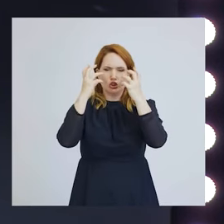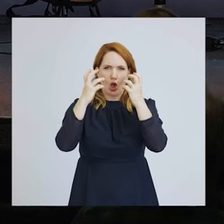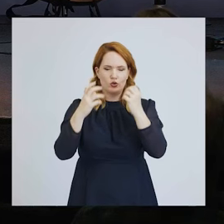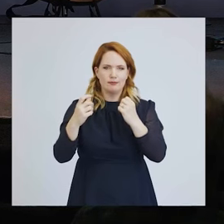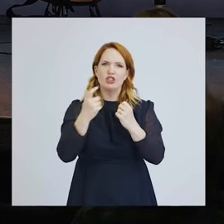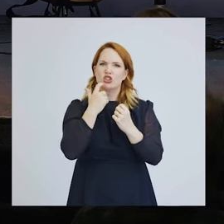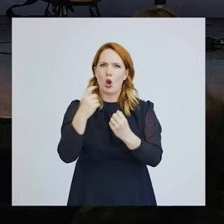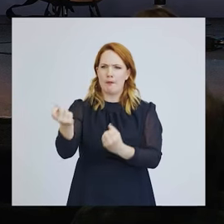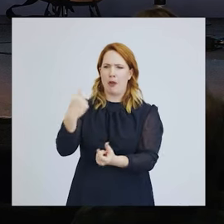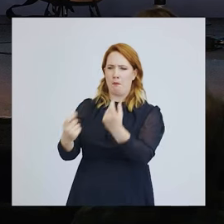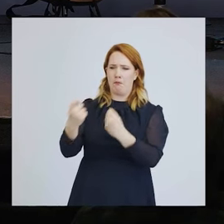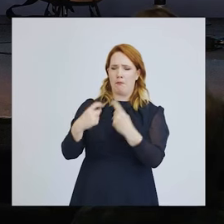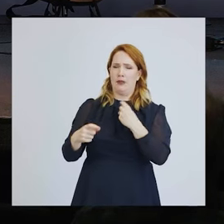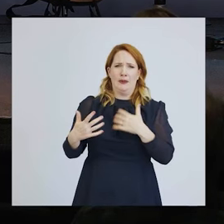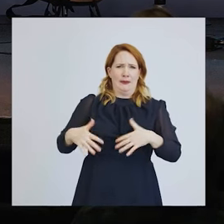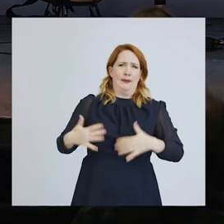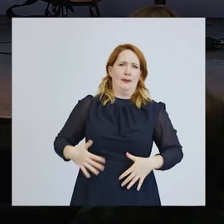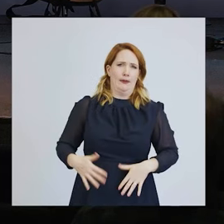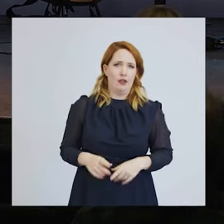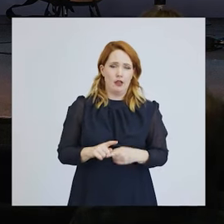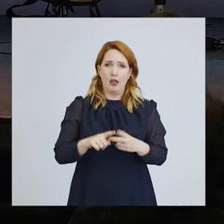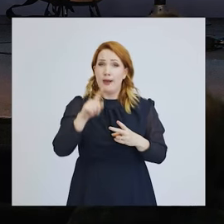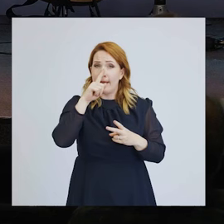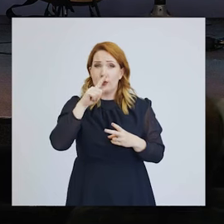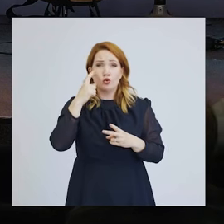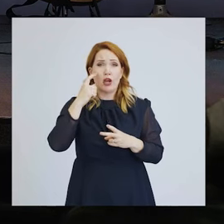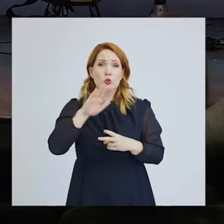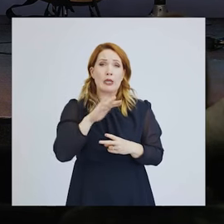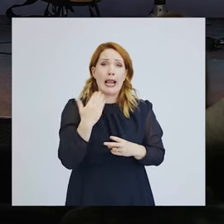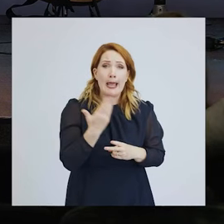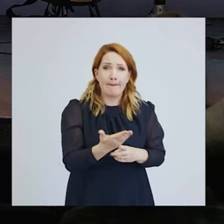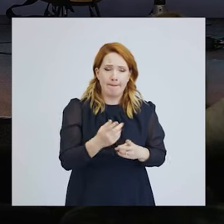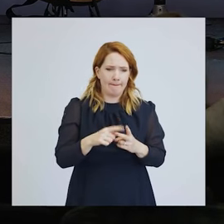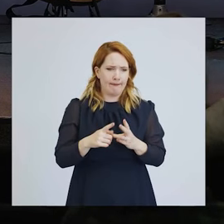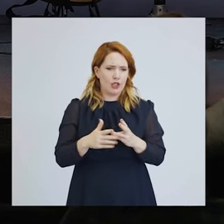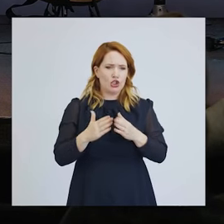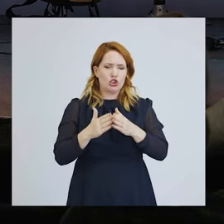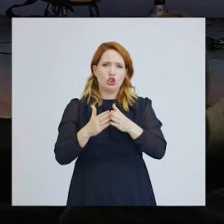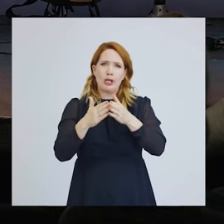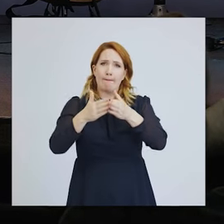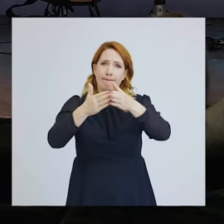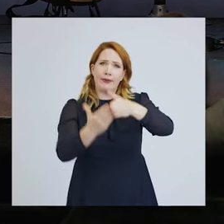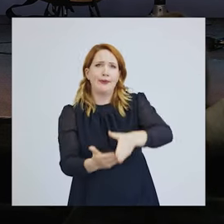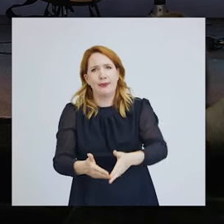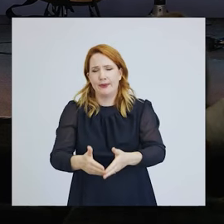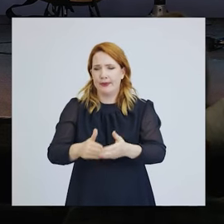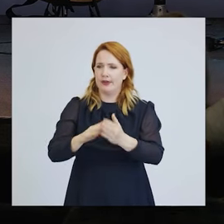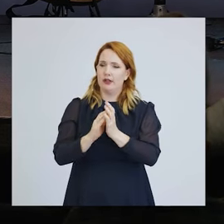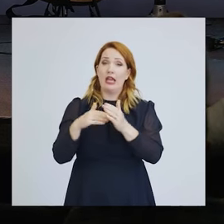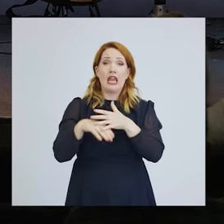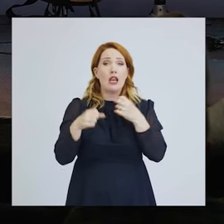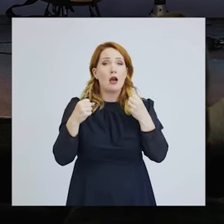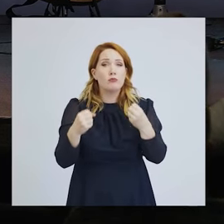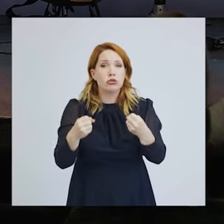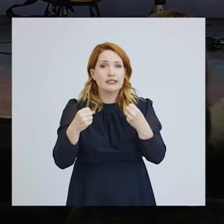twice. The throwing stones at, by the way. And then he had been tried to be killed. He had been